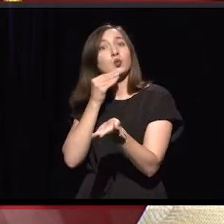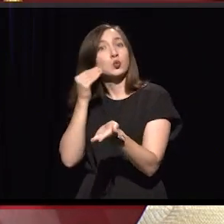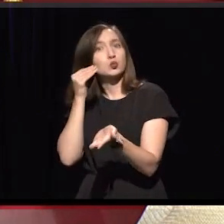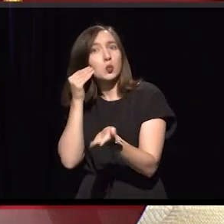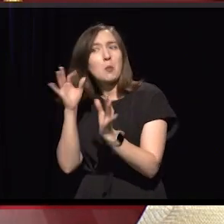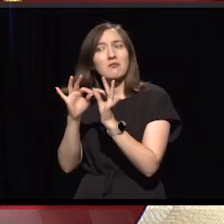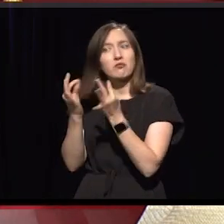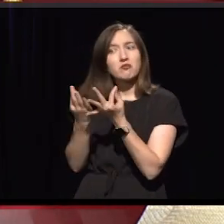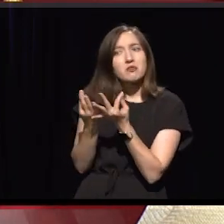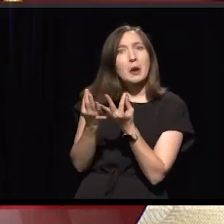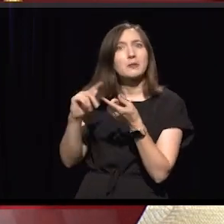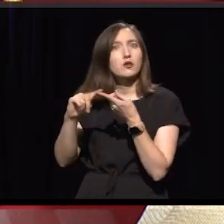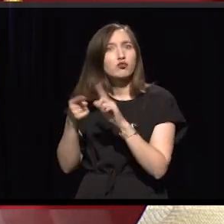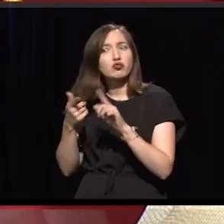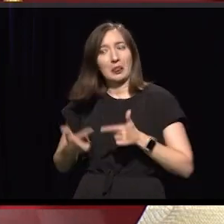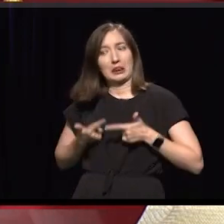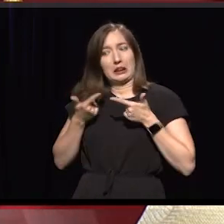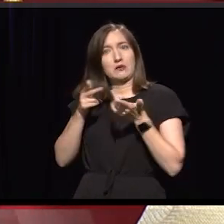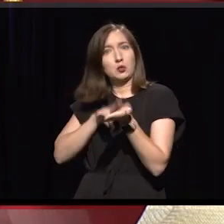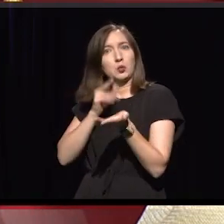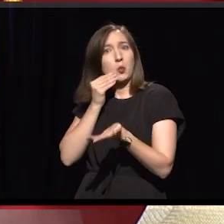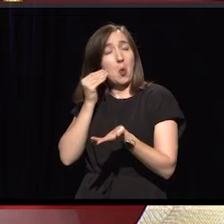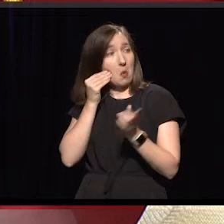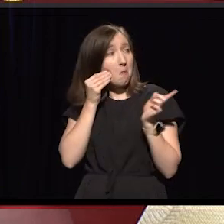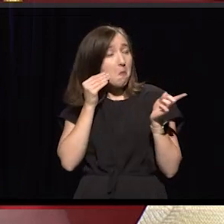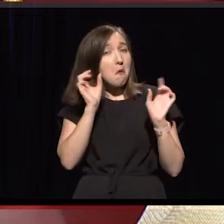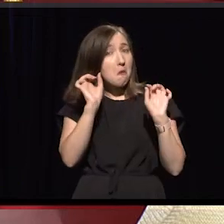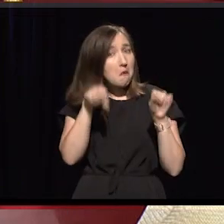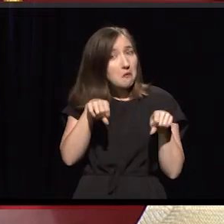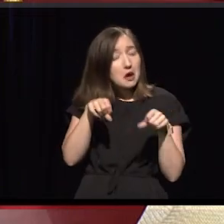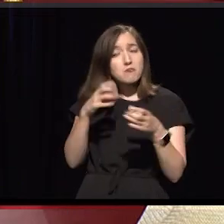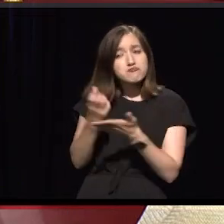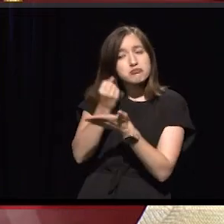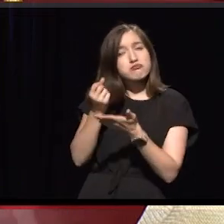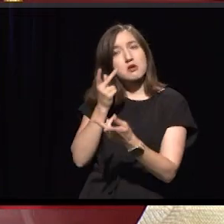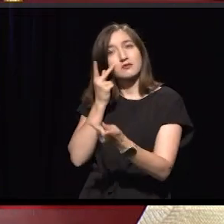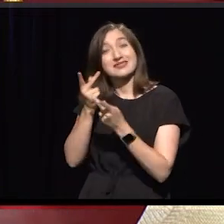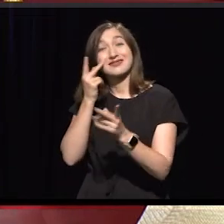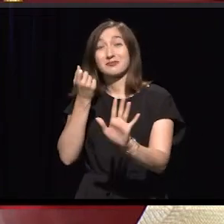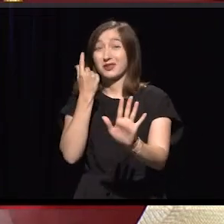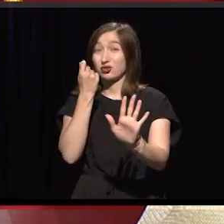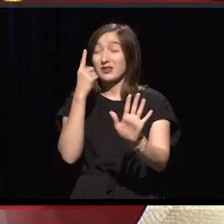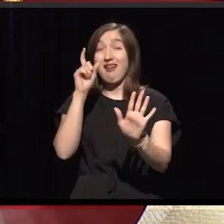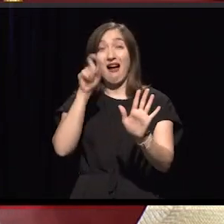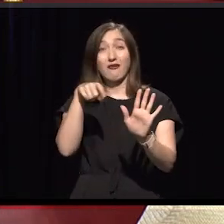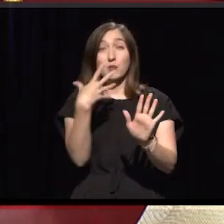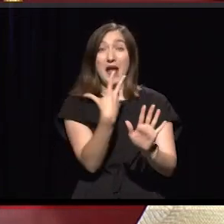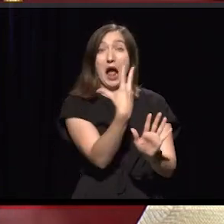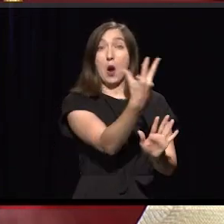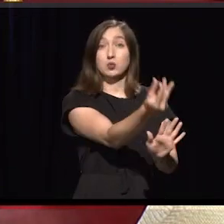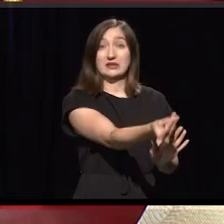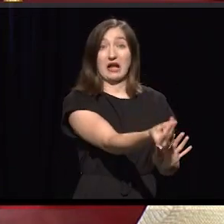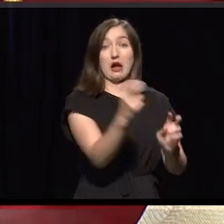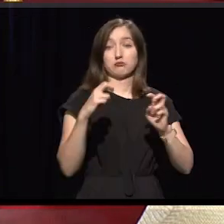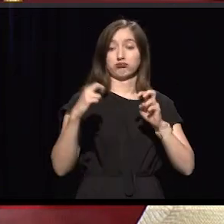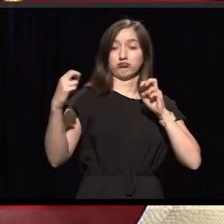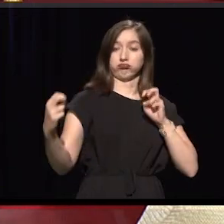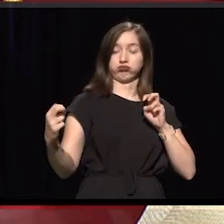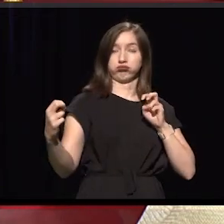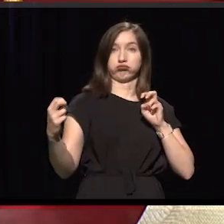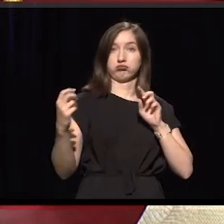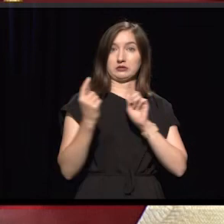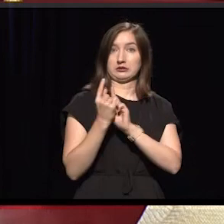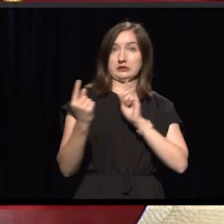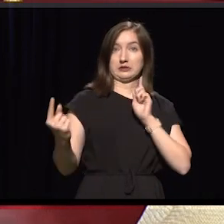to be outside visits, no contact between the two, and the facility that you may go